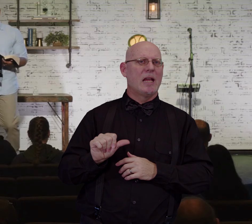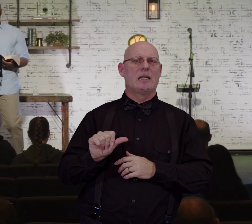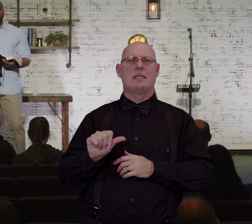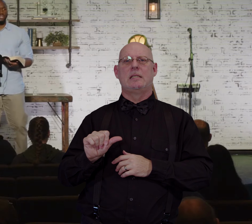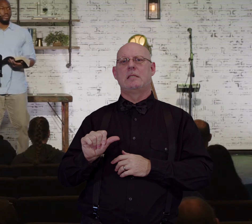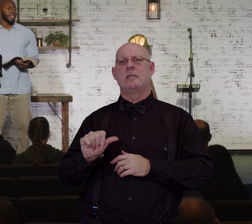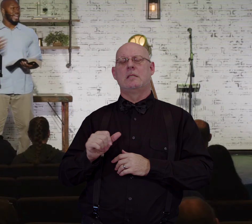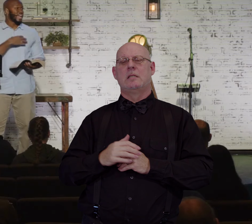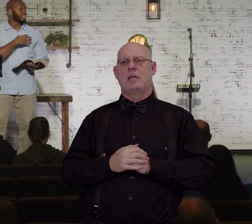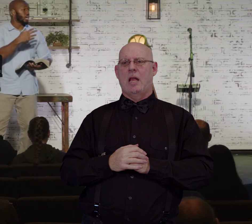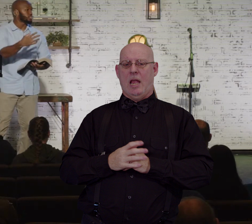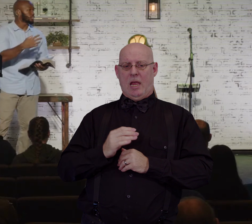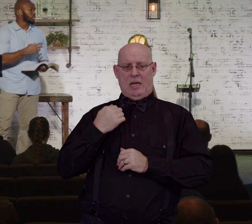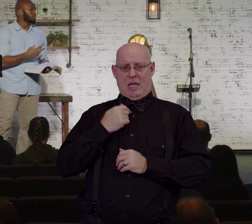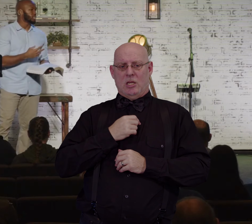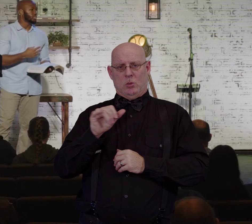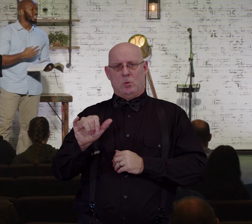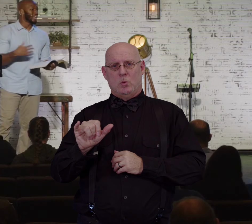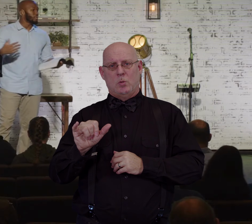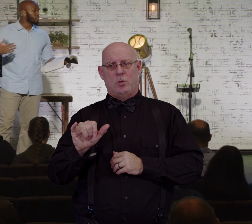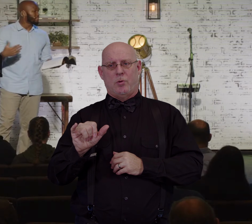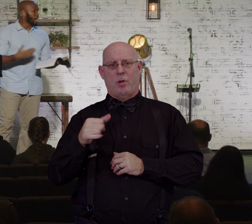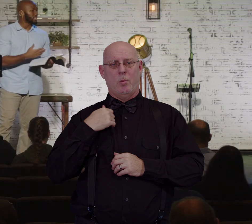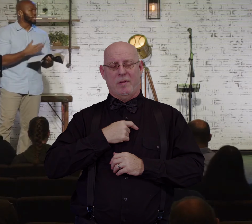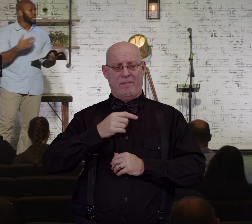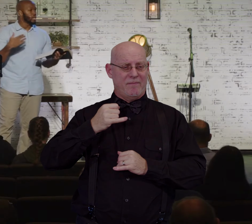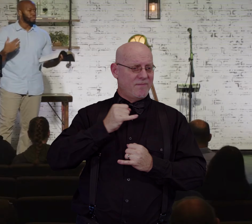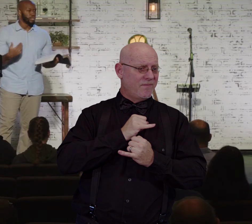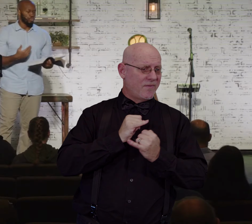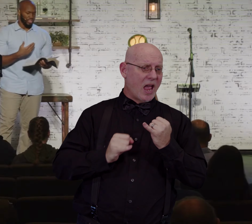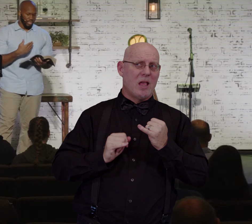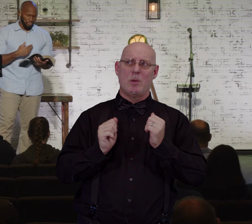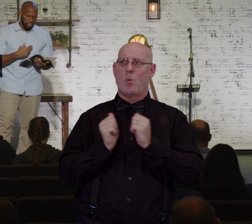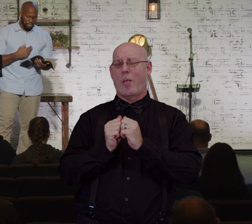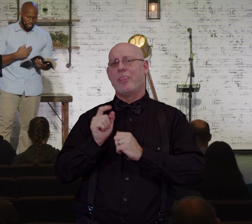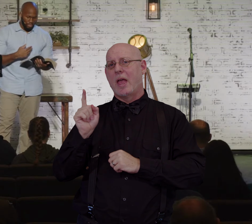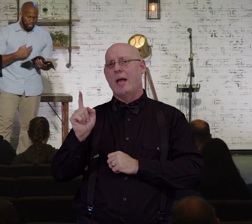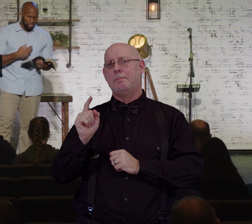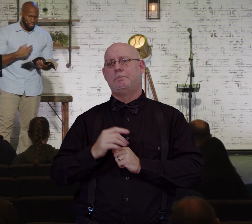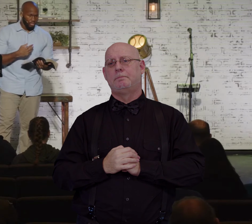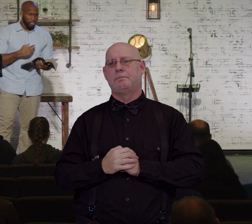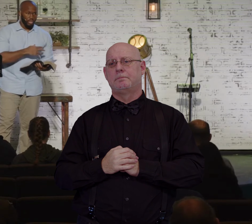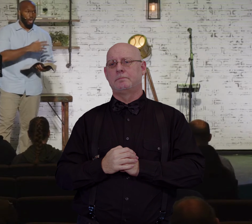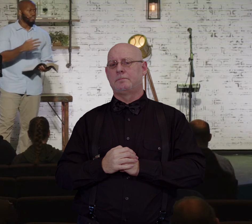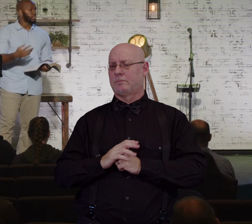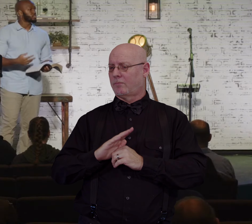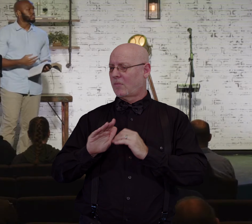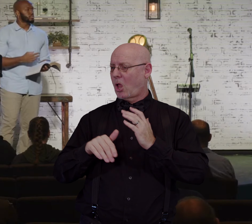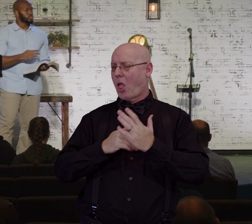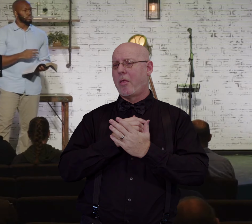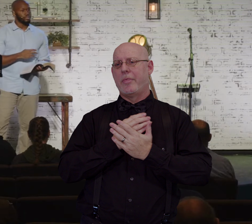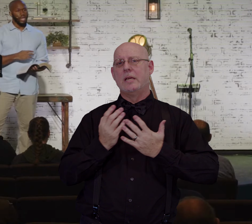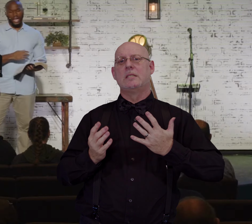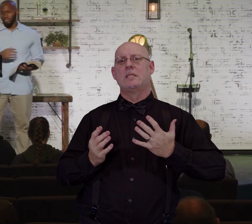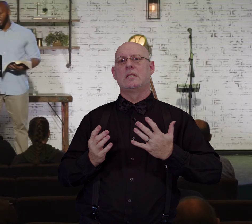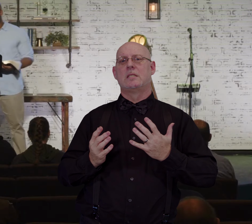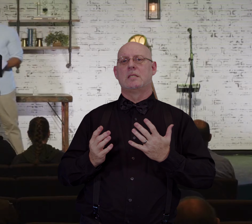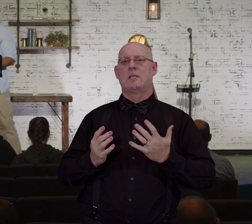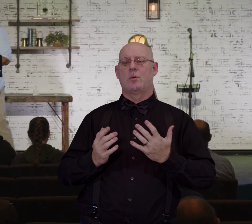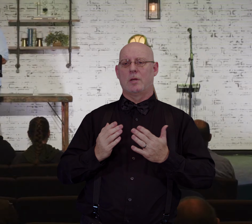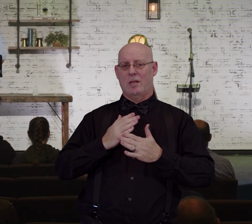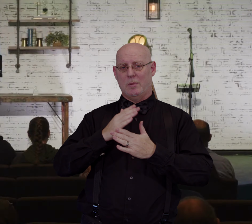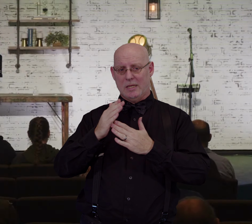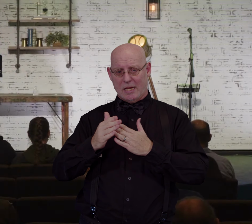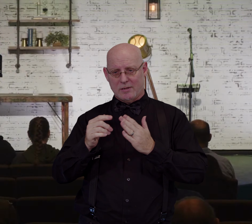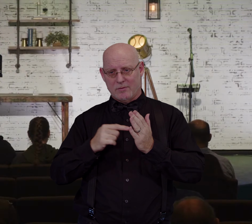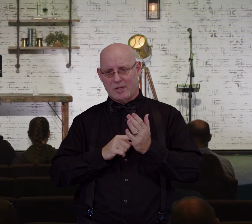him and despising him, and us included, that we will finally be with him. And all of this, as we come to the